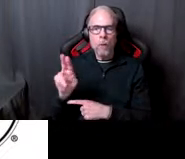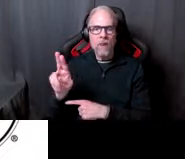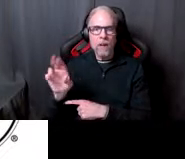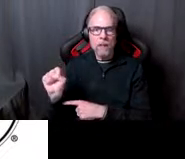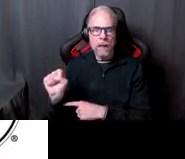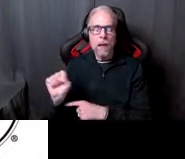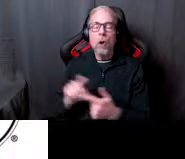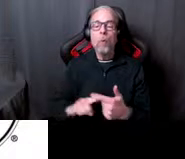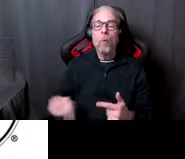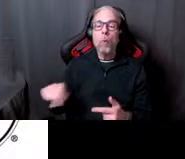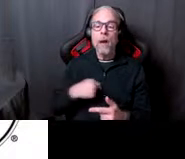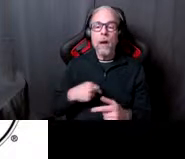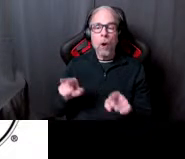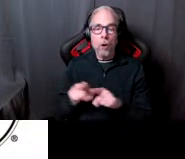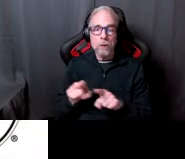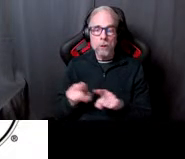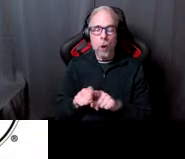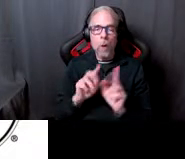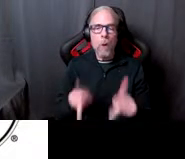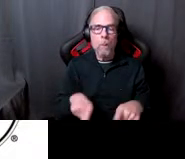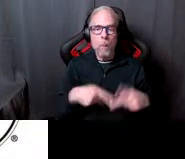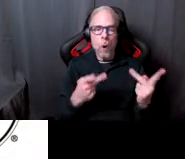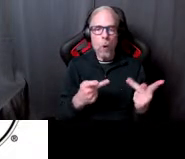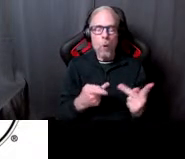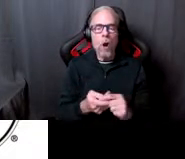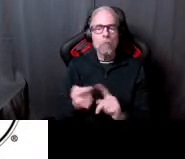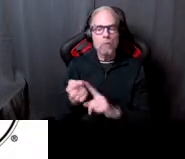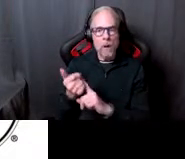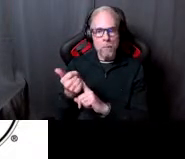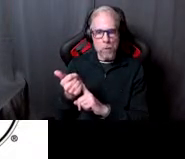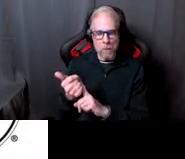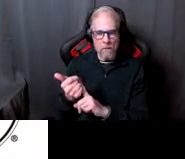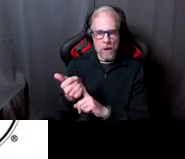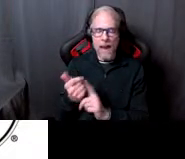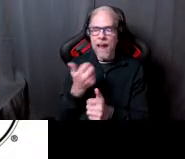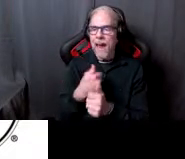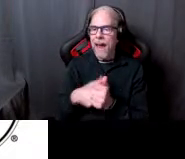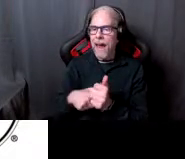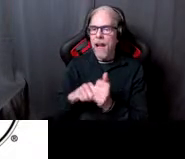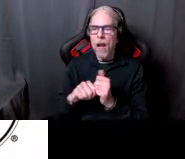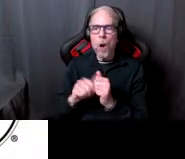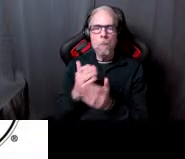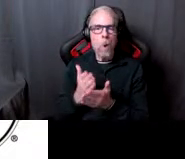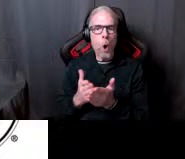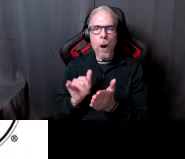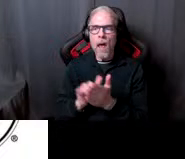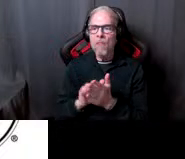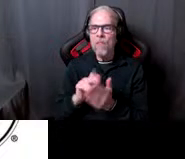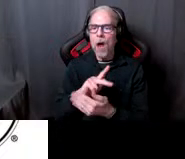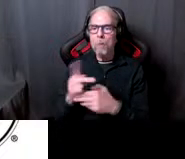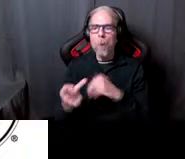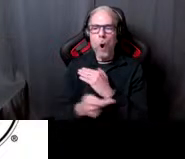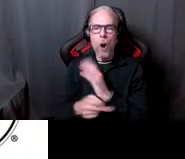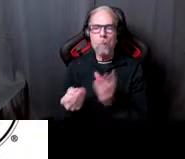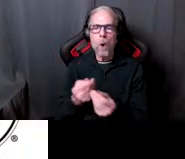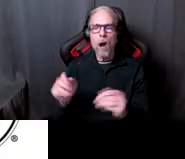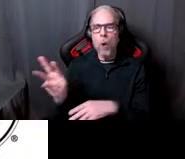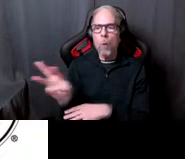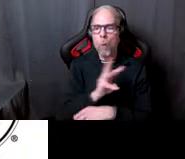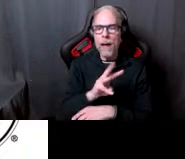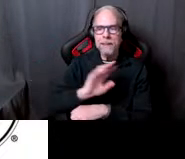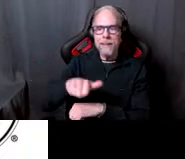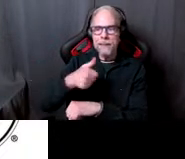We further propose to remove any part of the park property west of the established